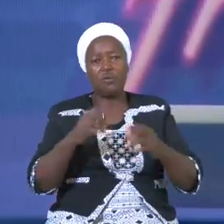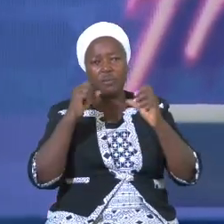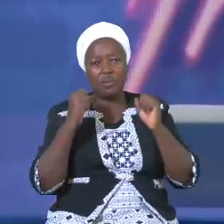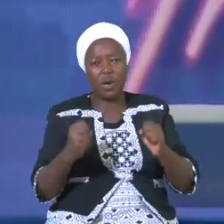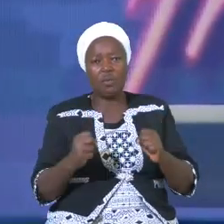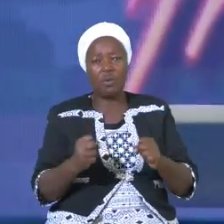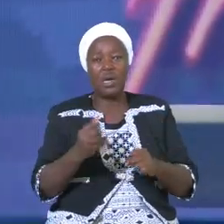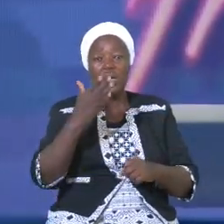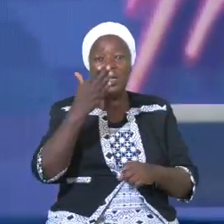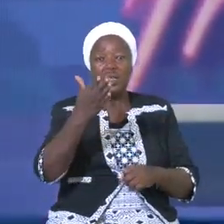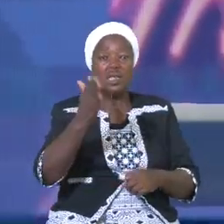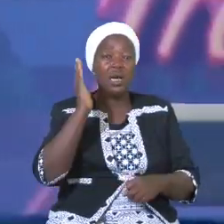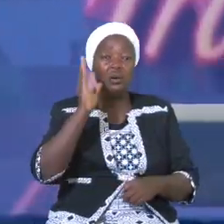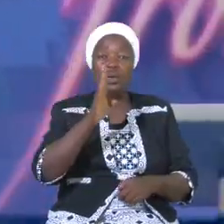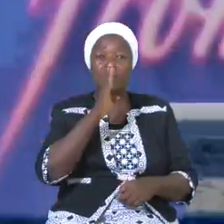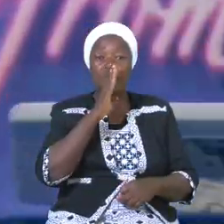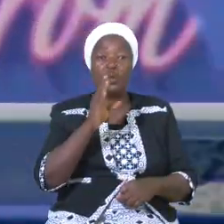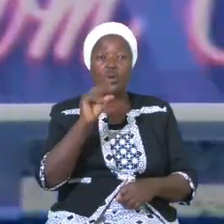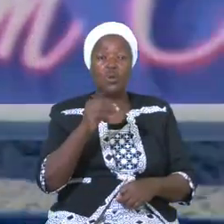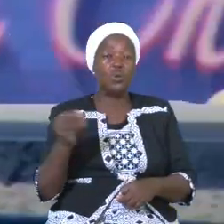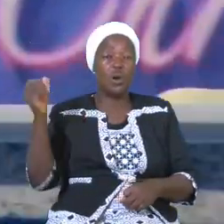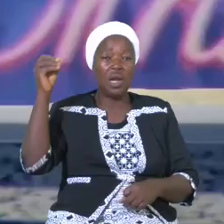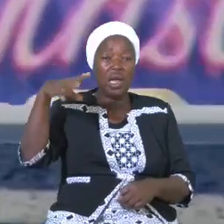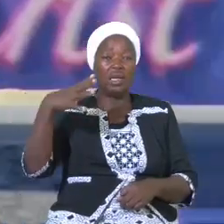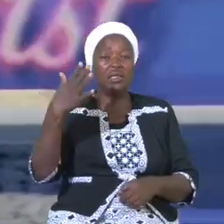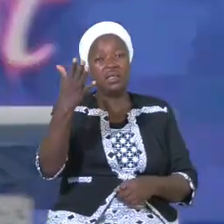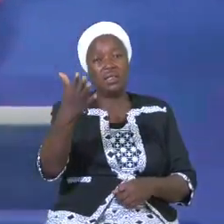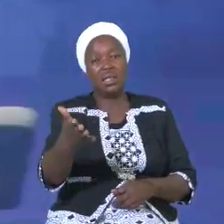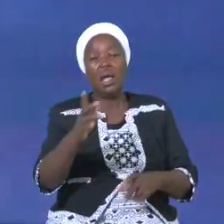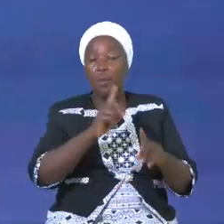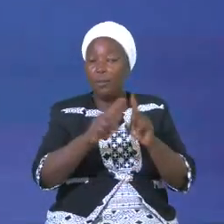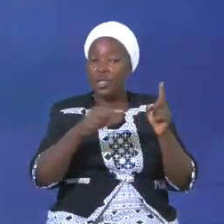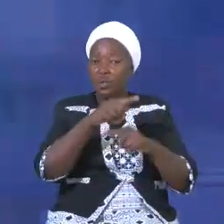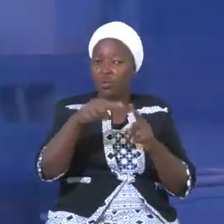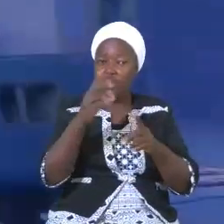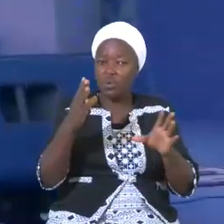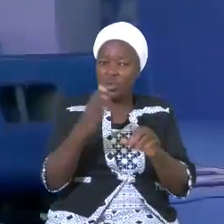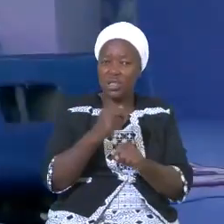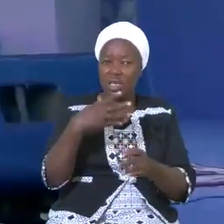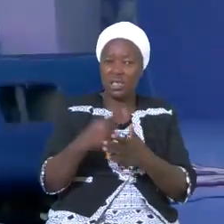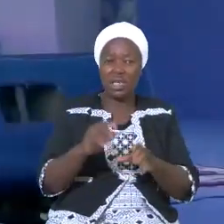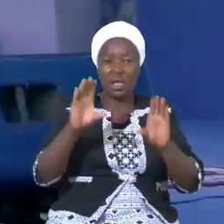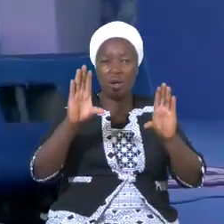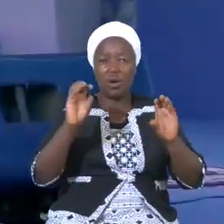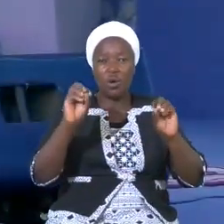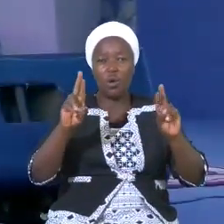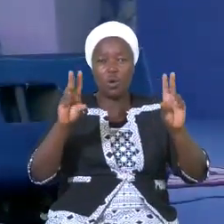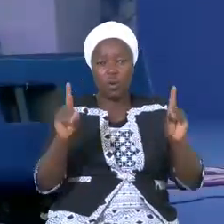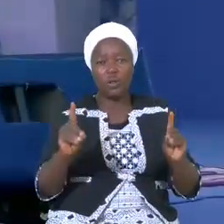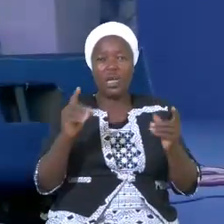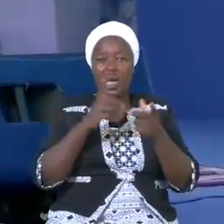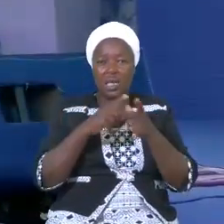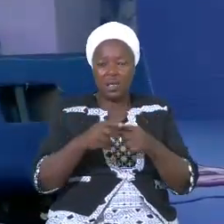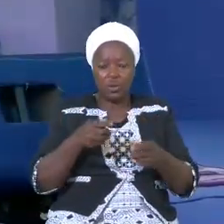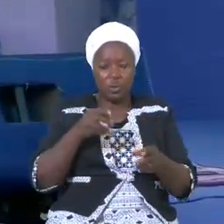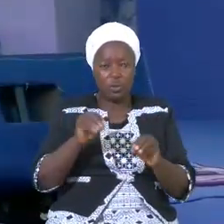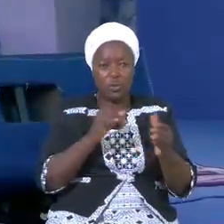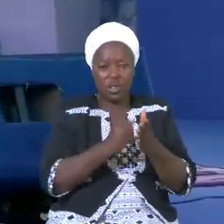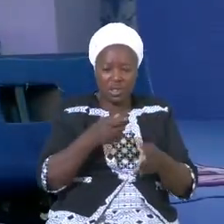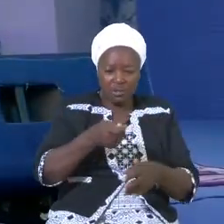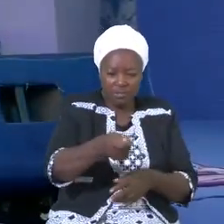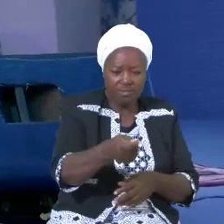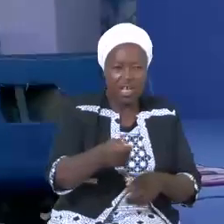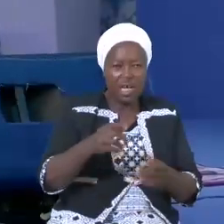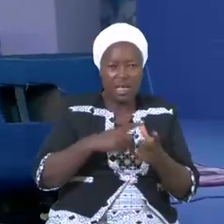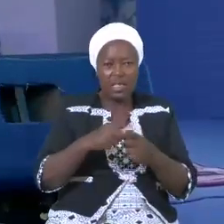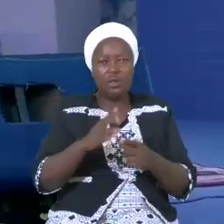no light there but when you take the coach and you put it in and you